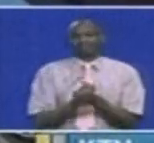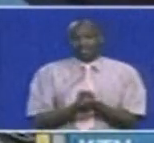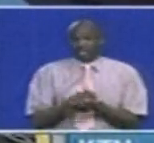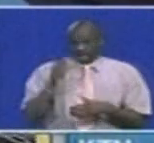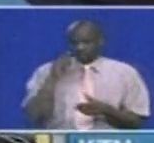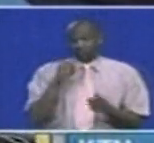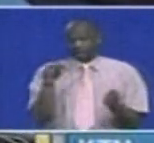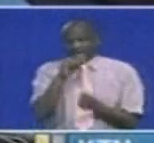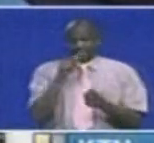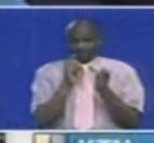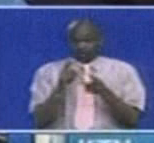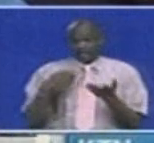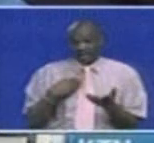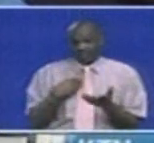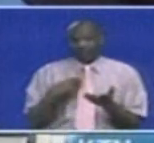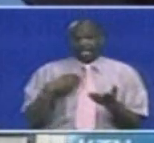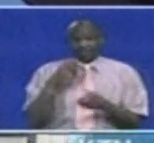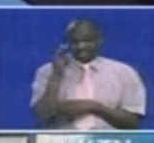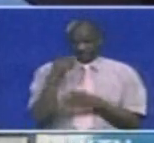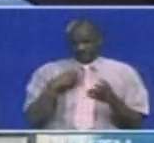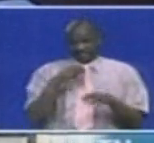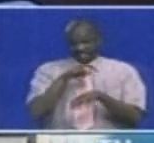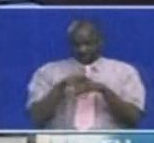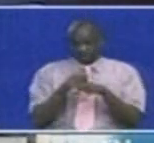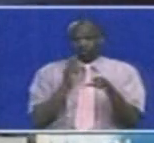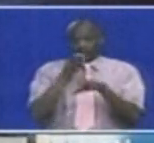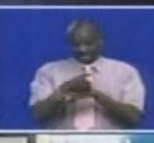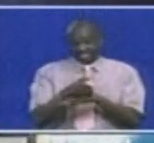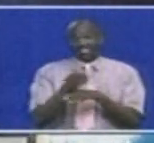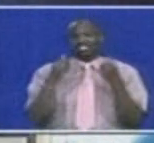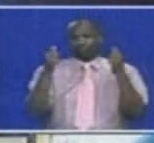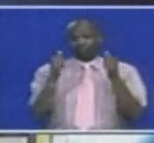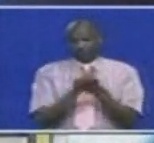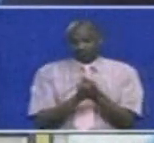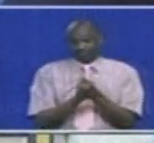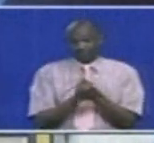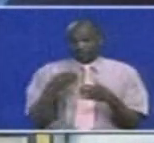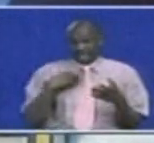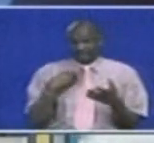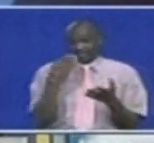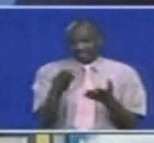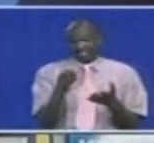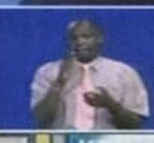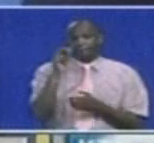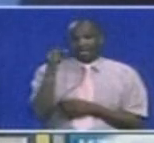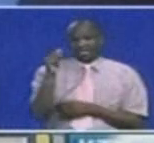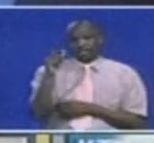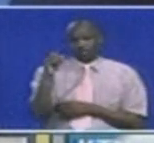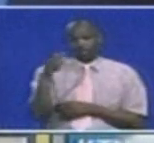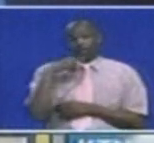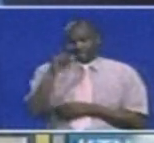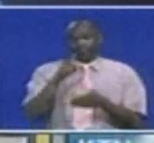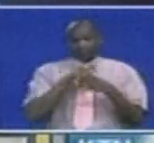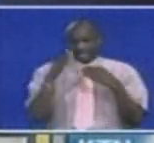over 40 riders squared it out in the second round of the National Cross Country Championships held at the Lush Environments of the Soya Safari Lodge at Baringo over the